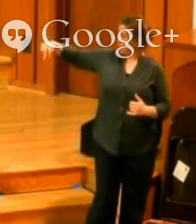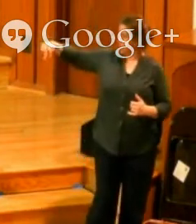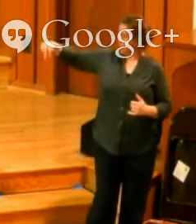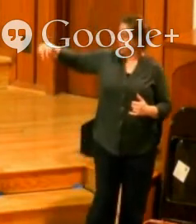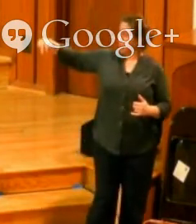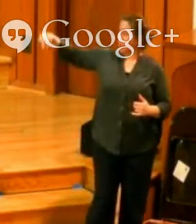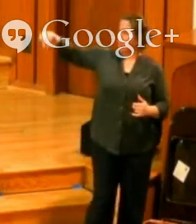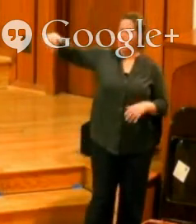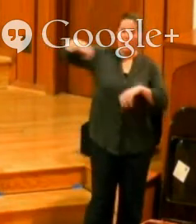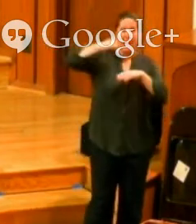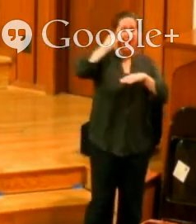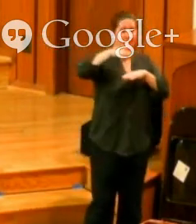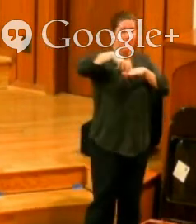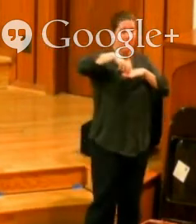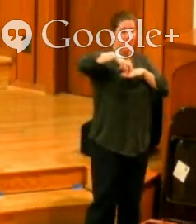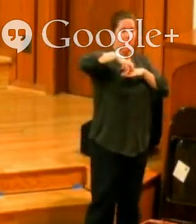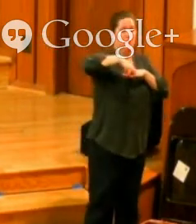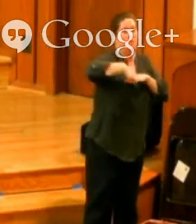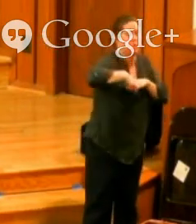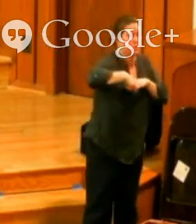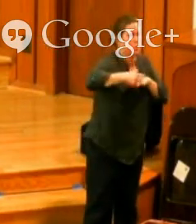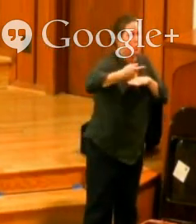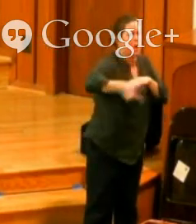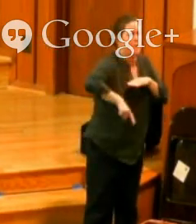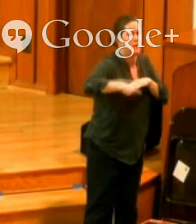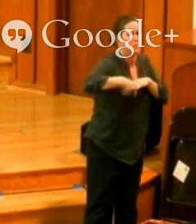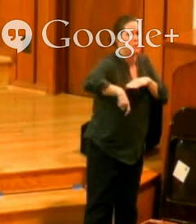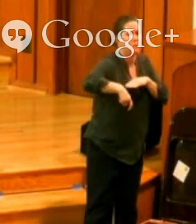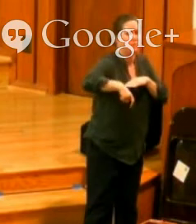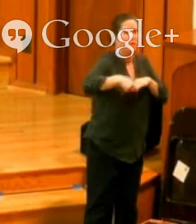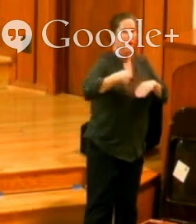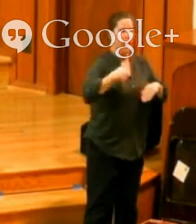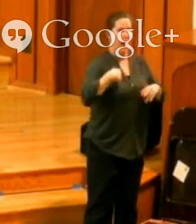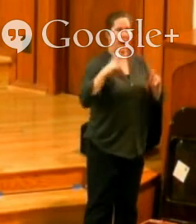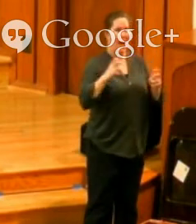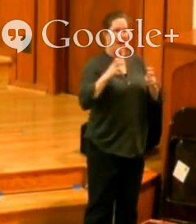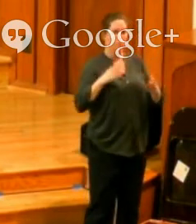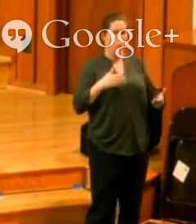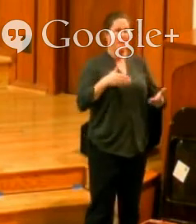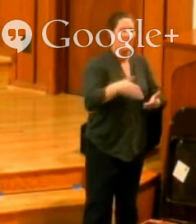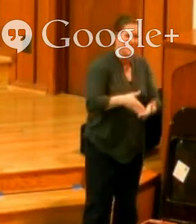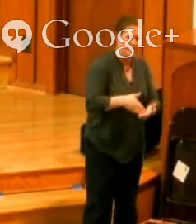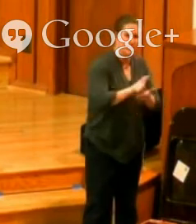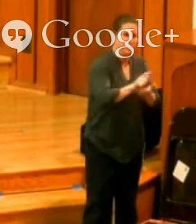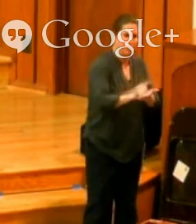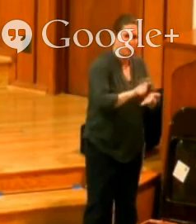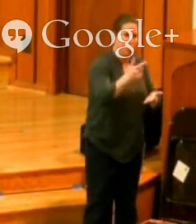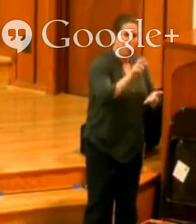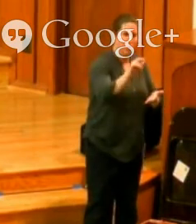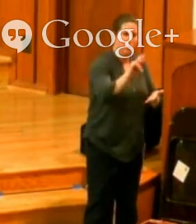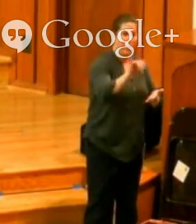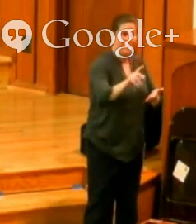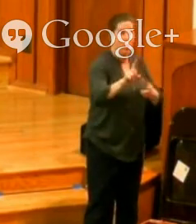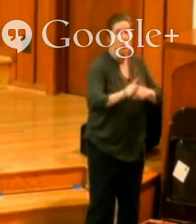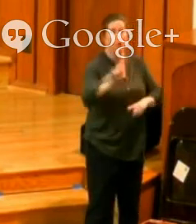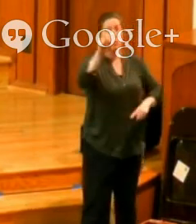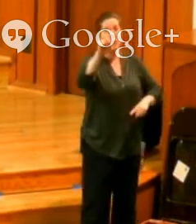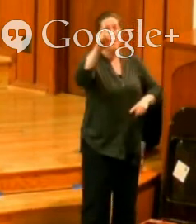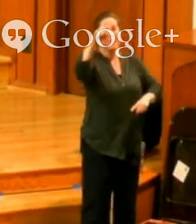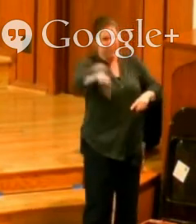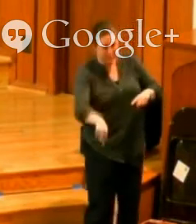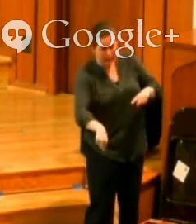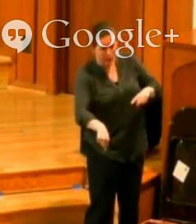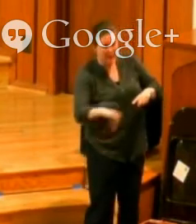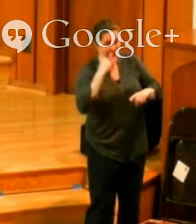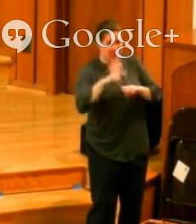this platform? What's happening? I'm defying the law of gravity, correct? Because what goes up must come down. You know, if I jump off